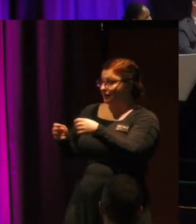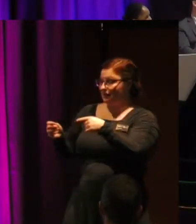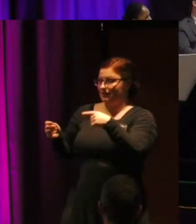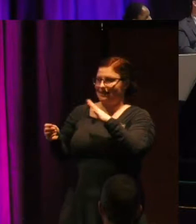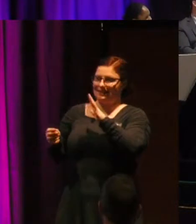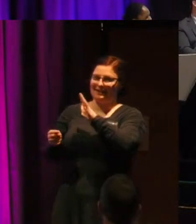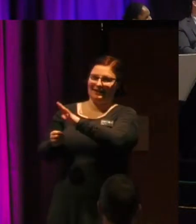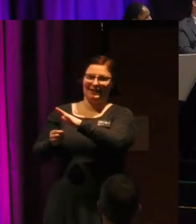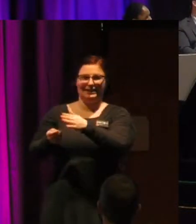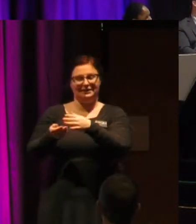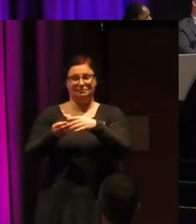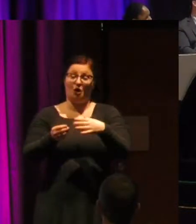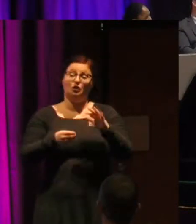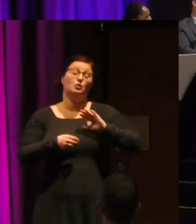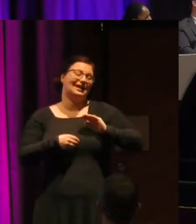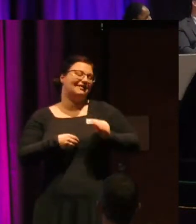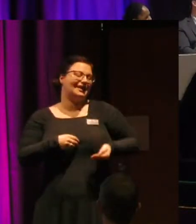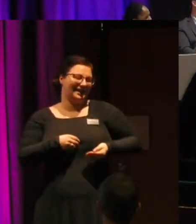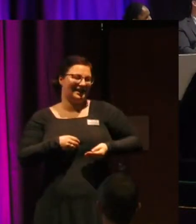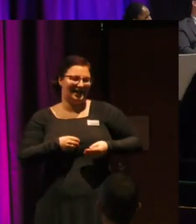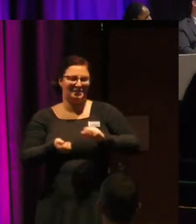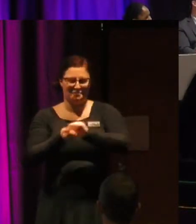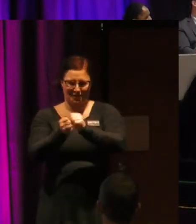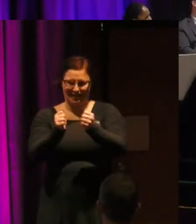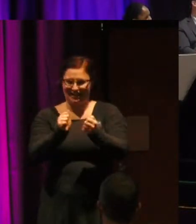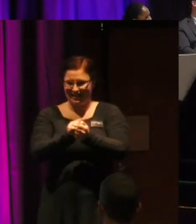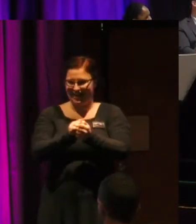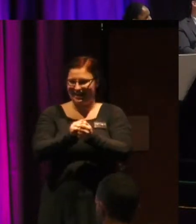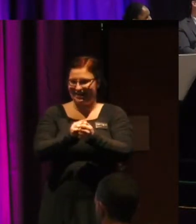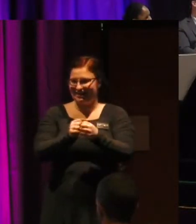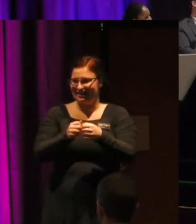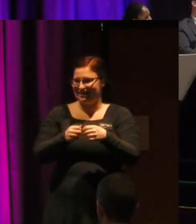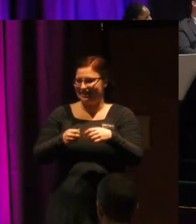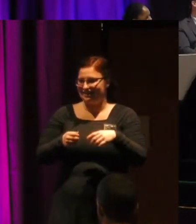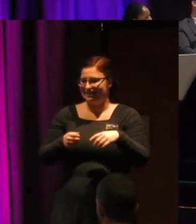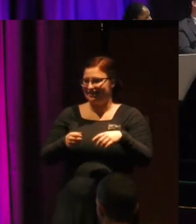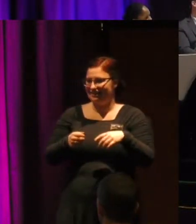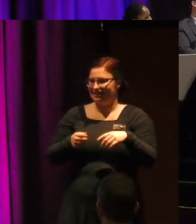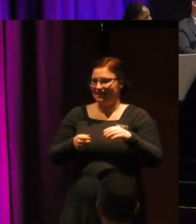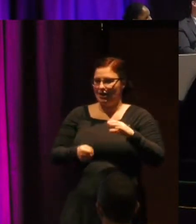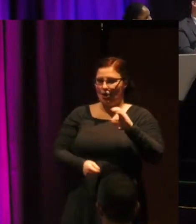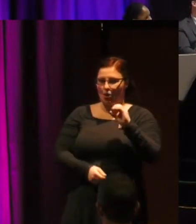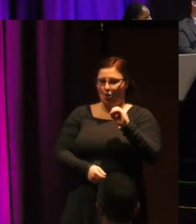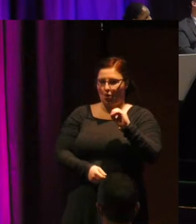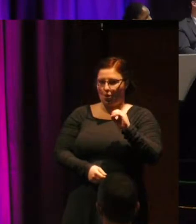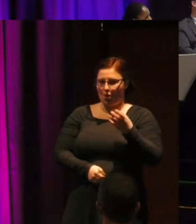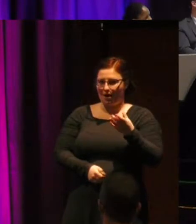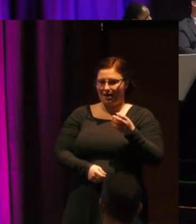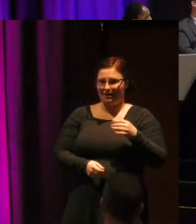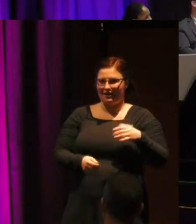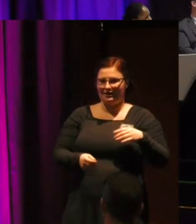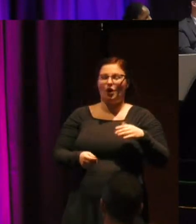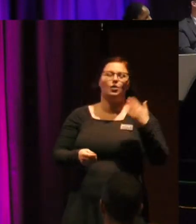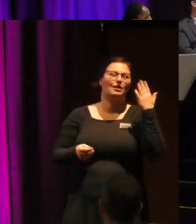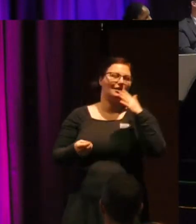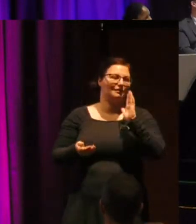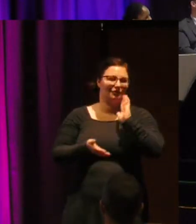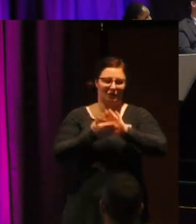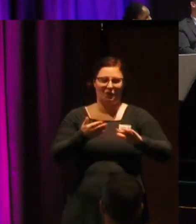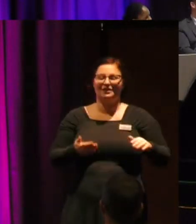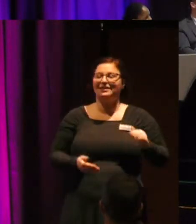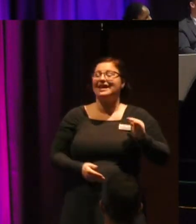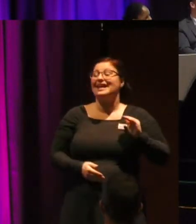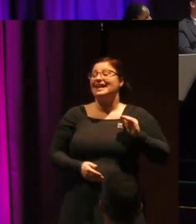think female politicians, and especially those female politicians of color, have the most